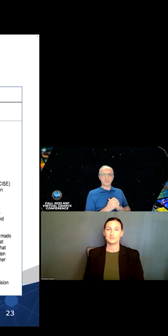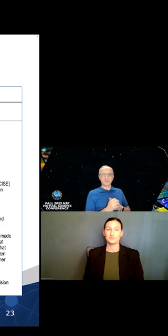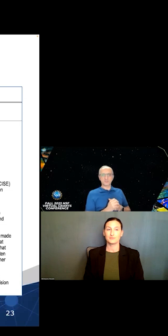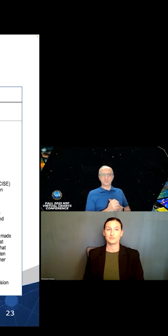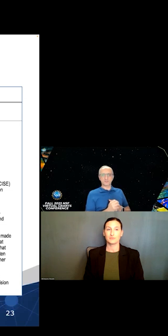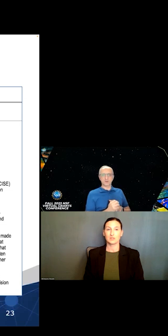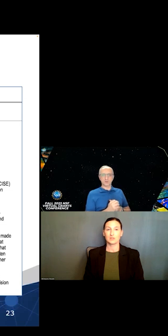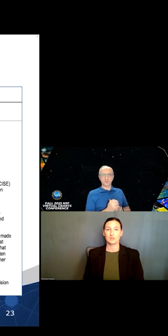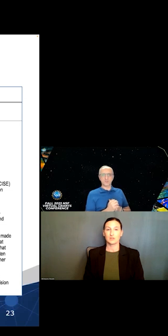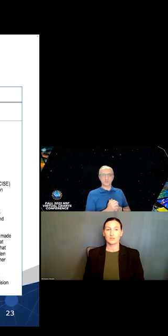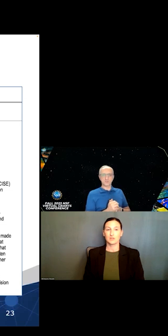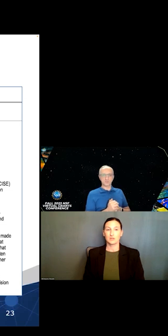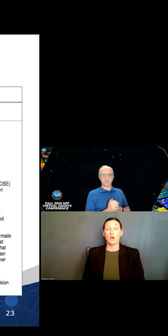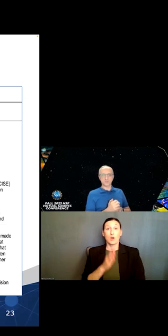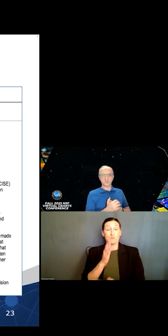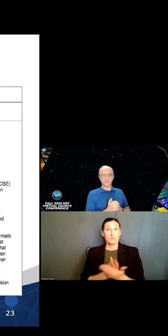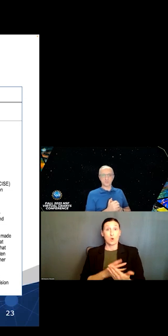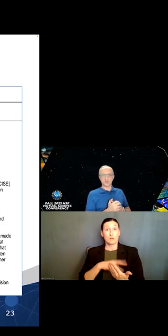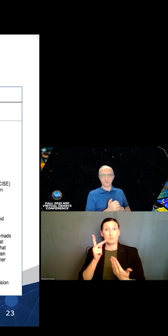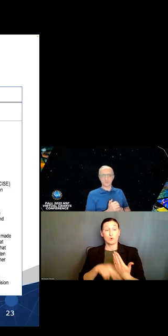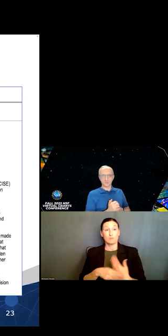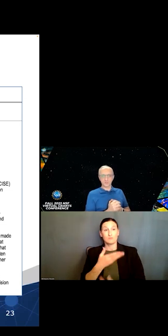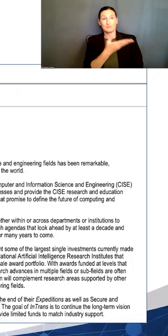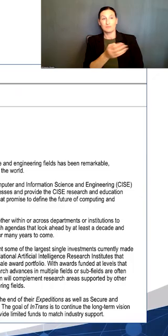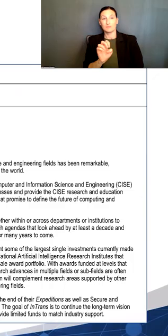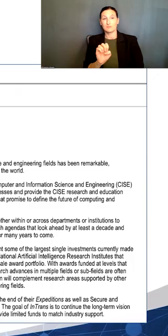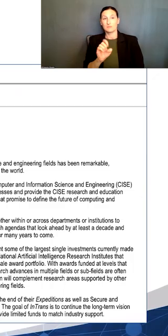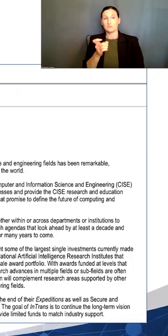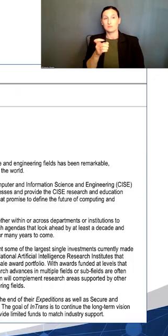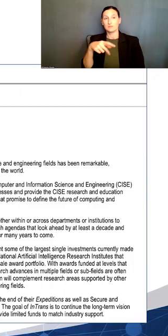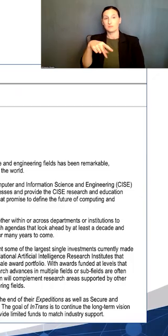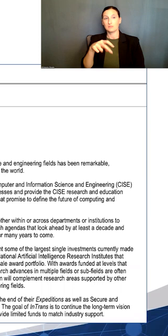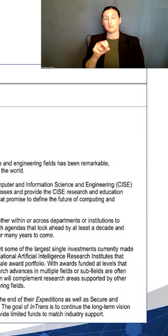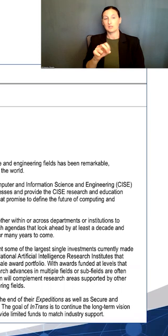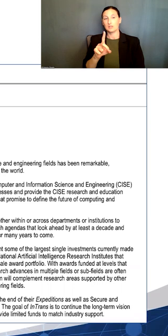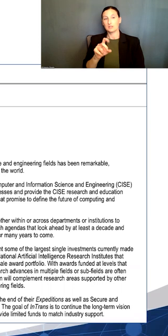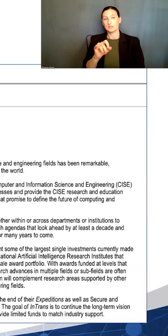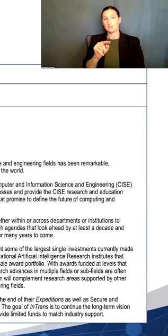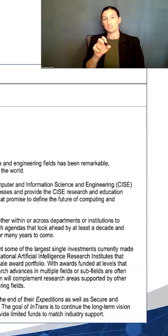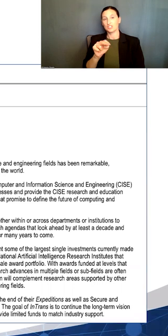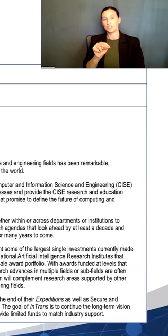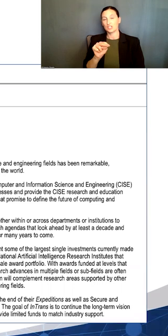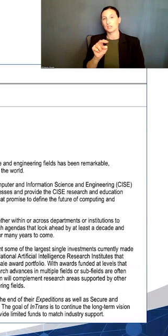a particularly interesting program is expedition in computing. Uh, this is, uh,